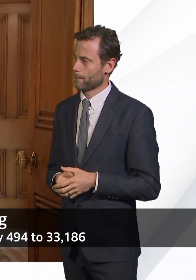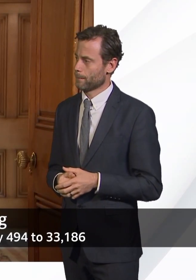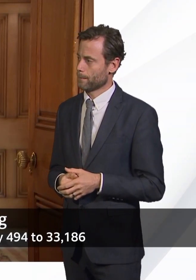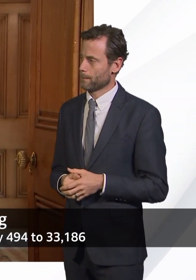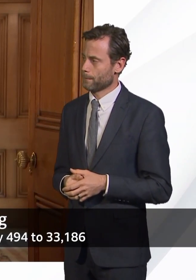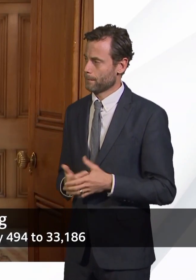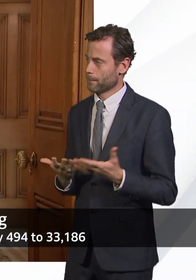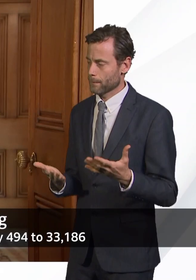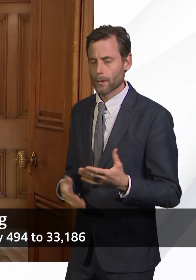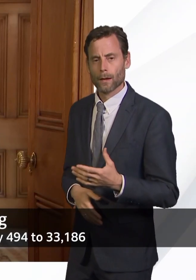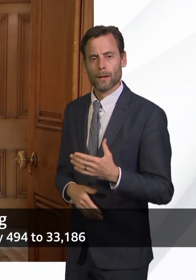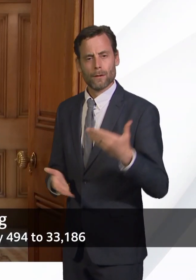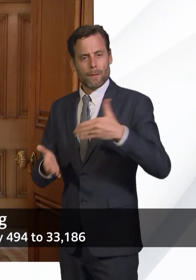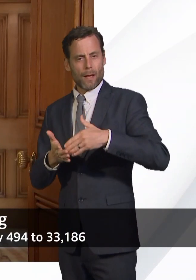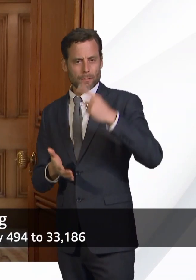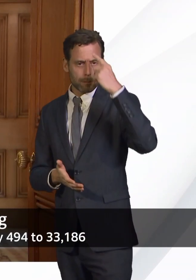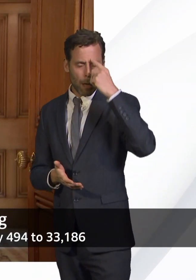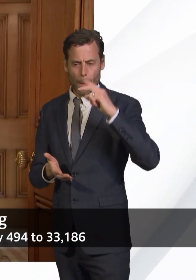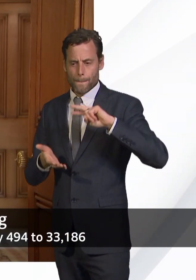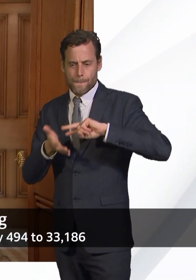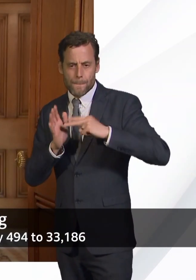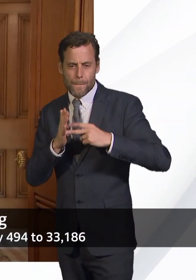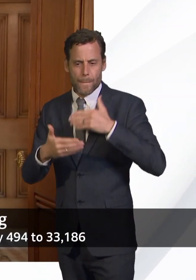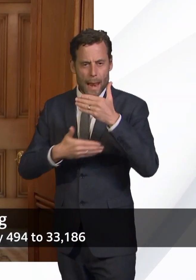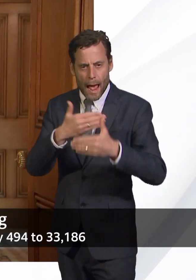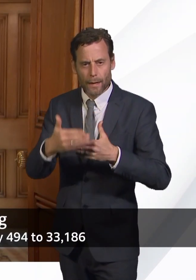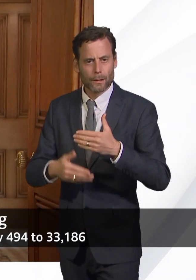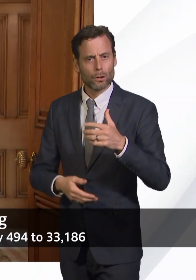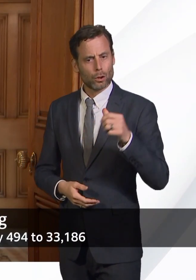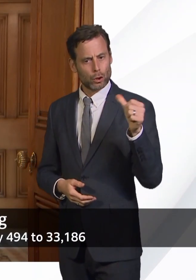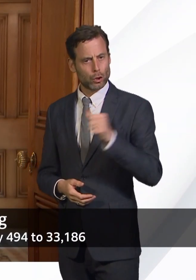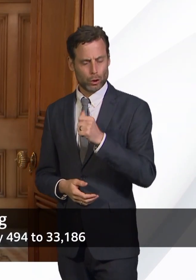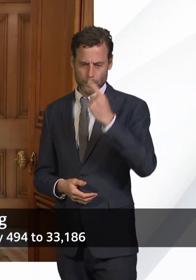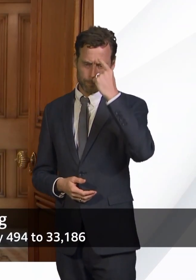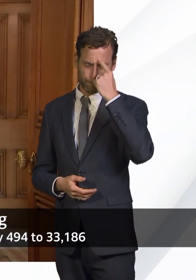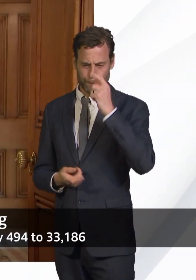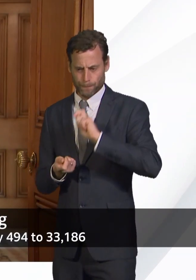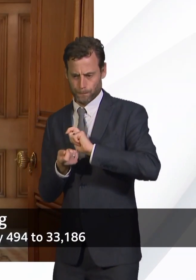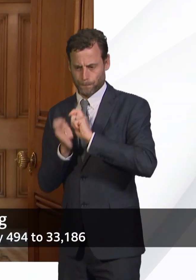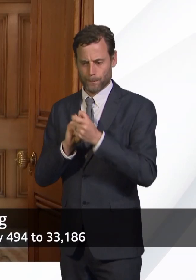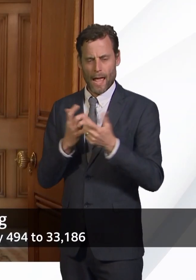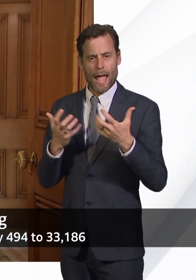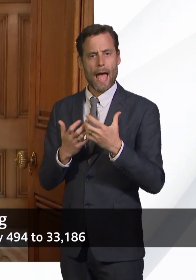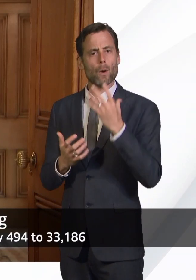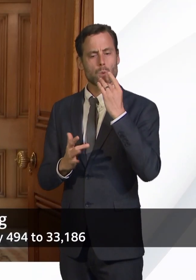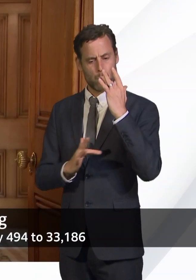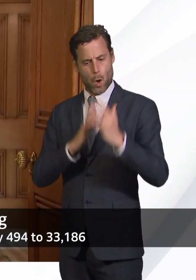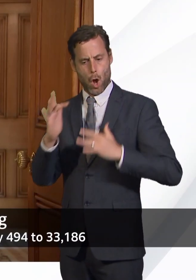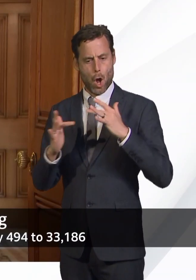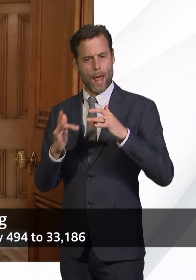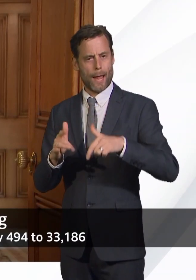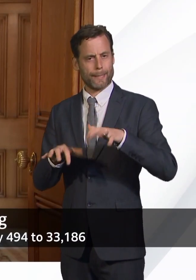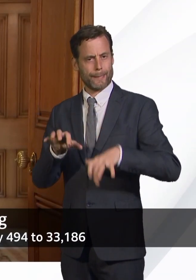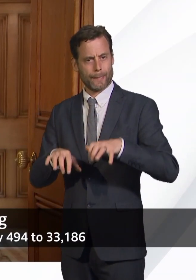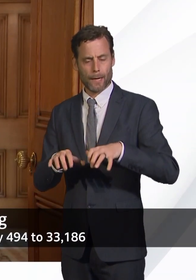use of digital technology to operate remotely and efficiently during this pandemic. I'm determined that